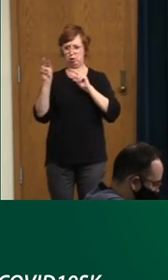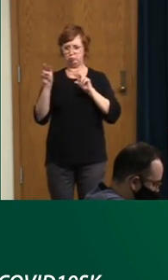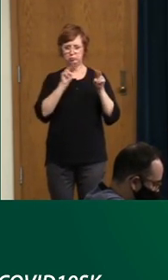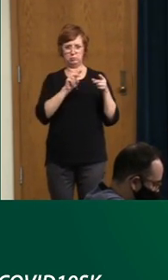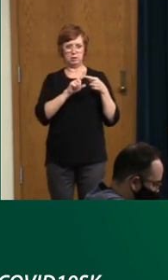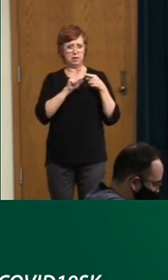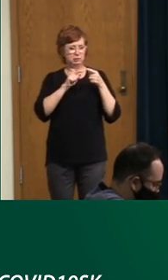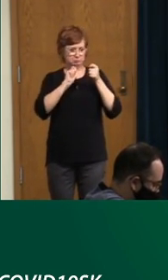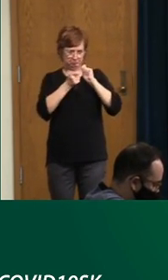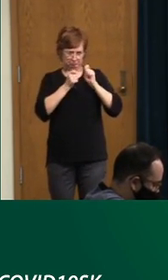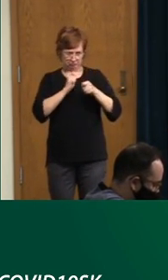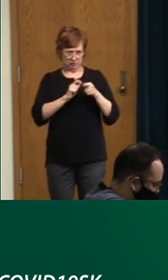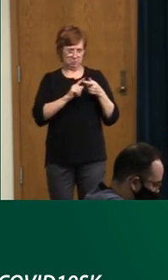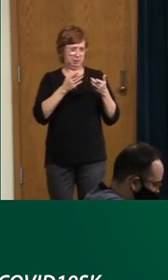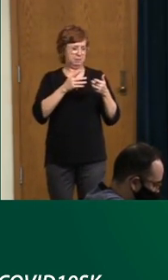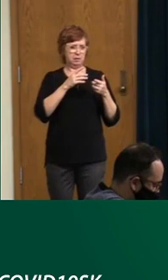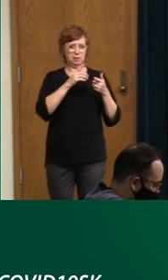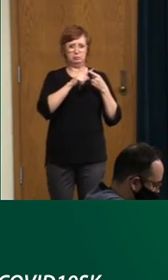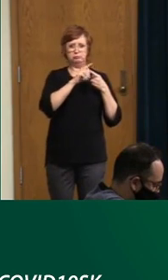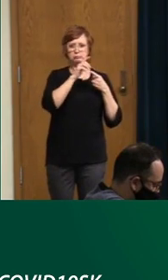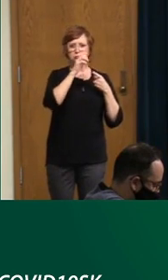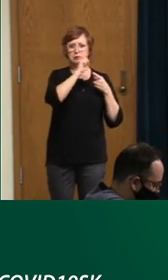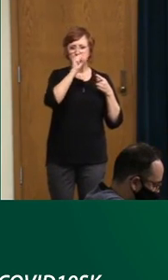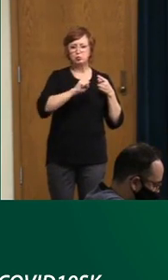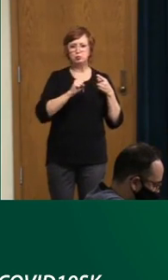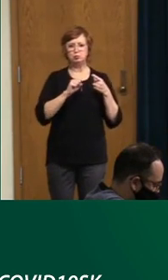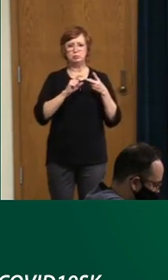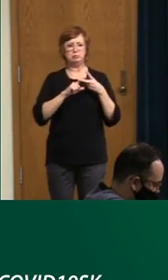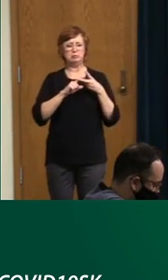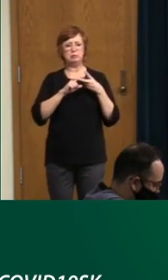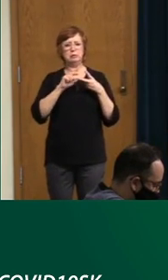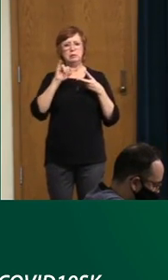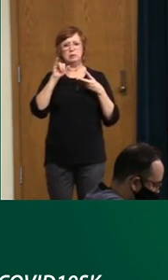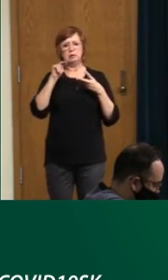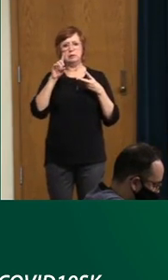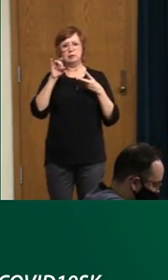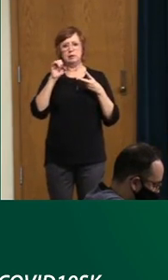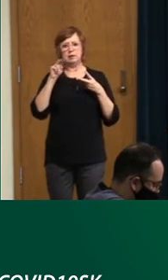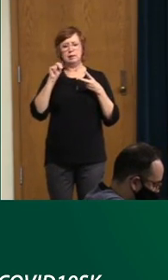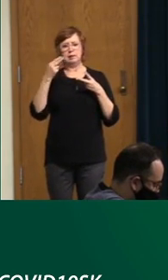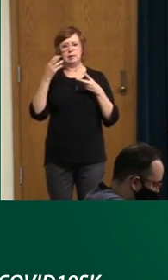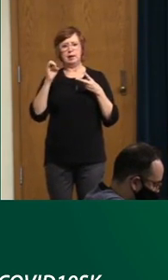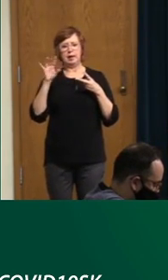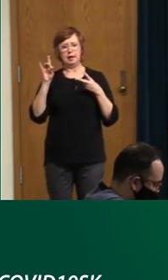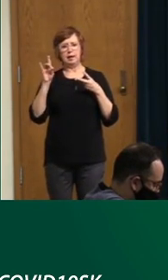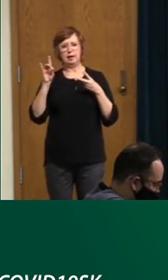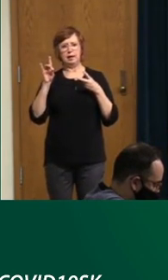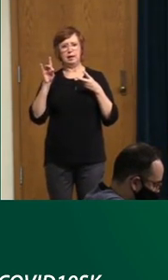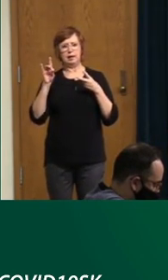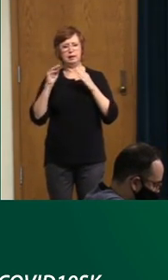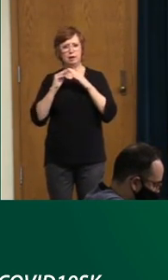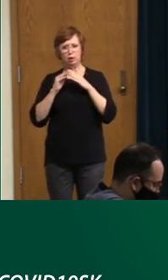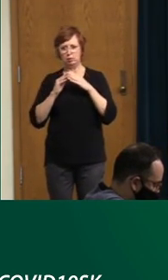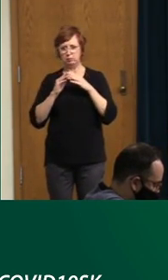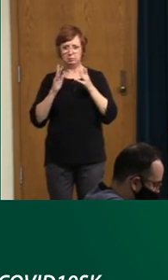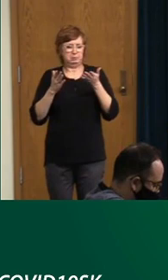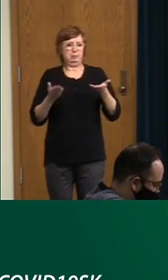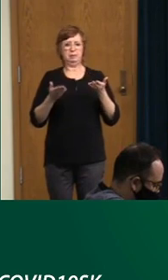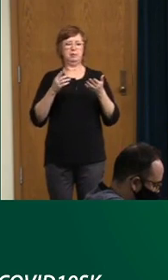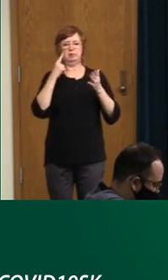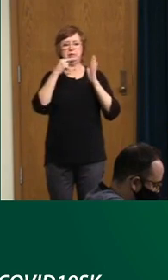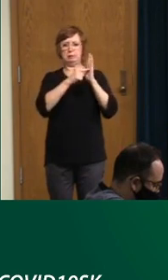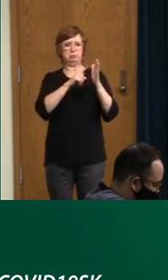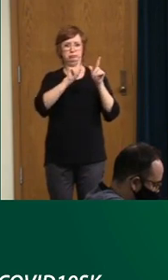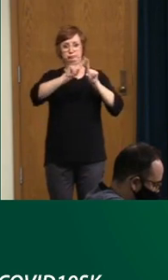Do we need to adjust things in Indian Head? What are our options of being able to make sure that the system is running at its